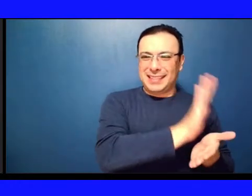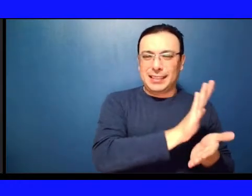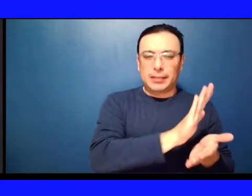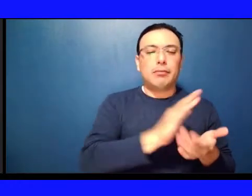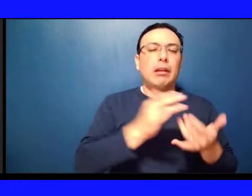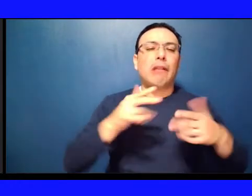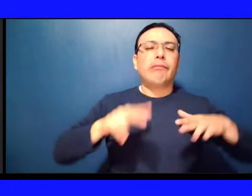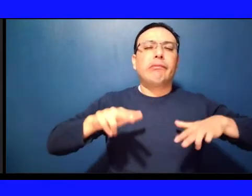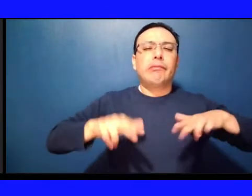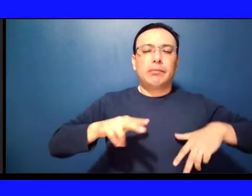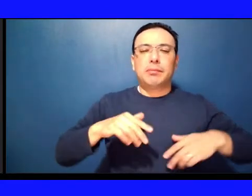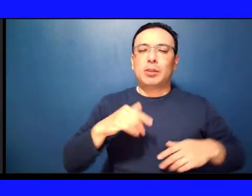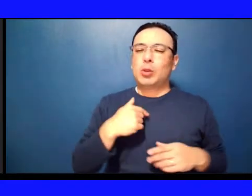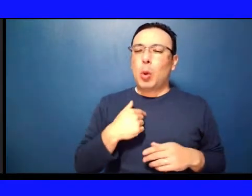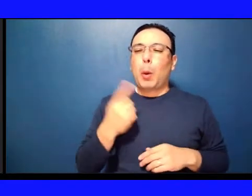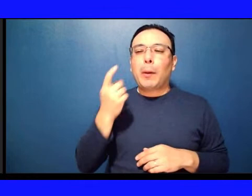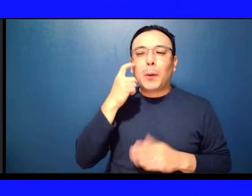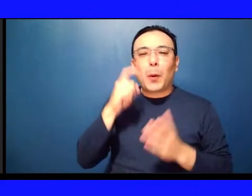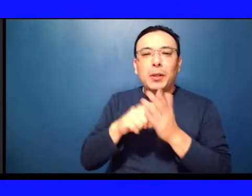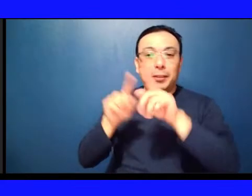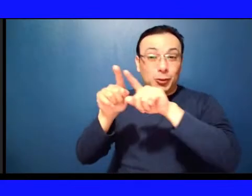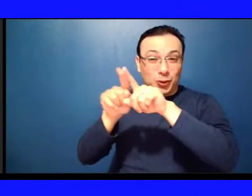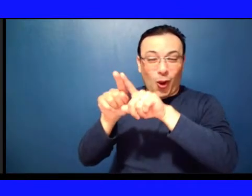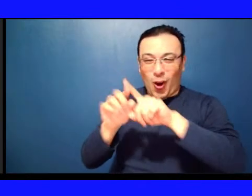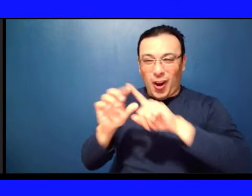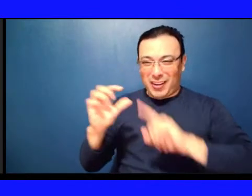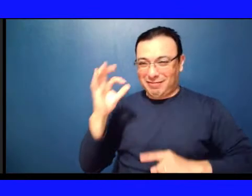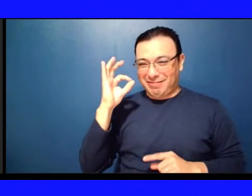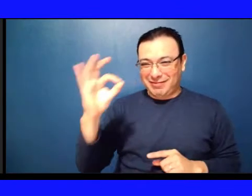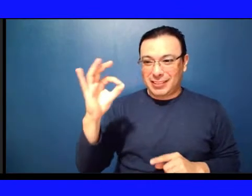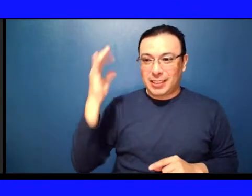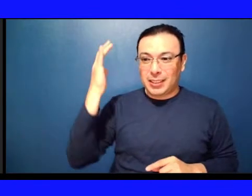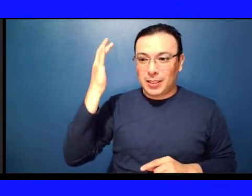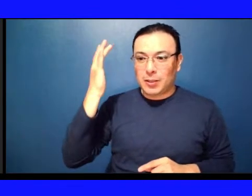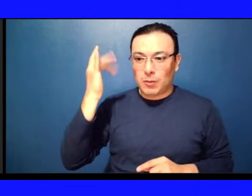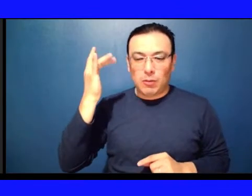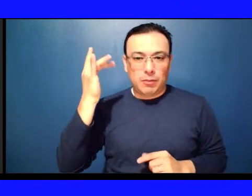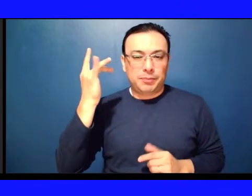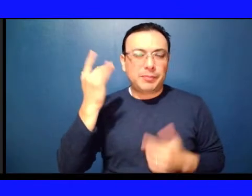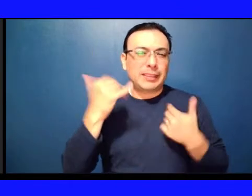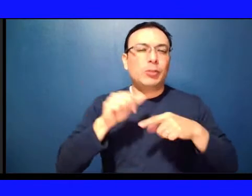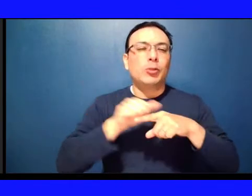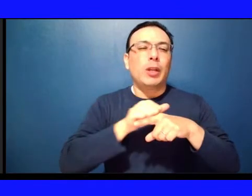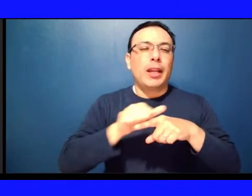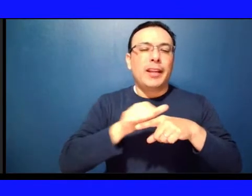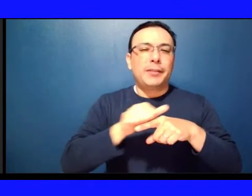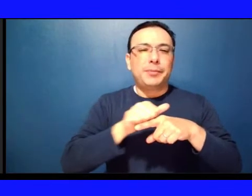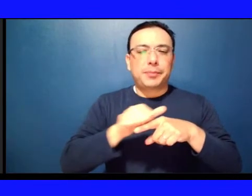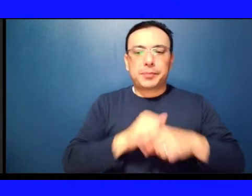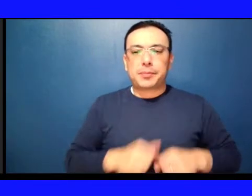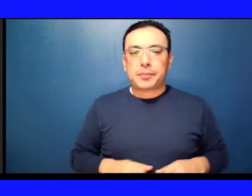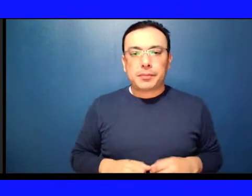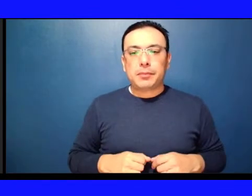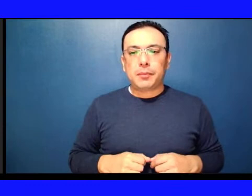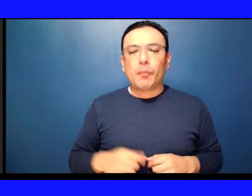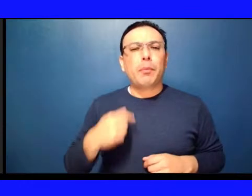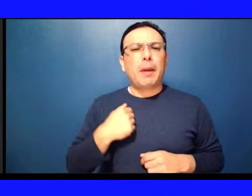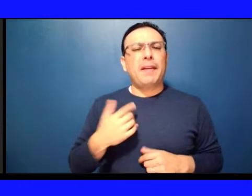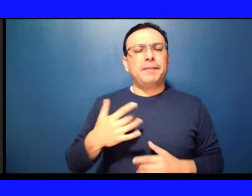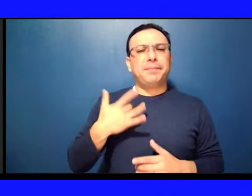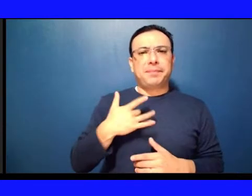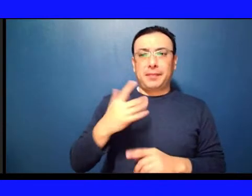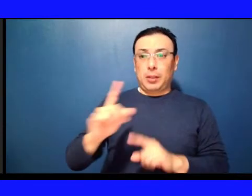Some of the new measures we're able to report out on this quarter are in our racial and social equity